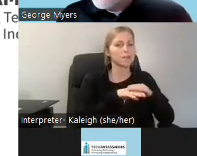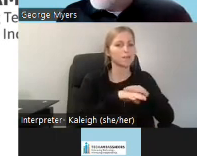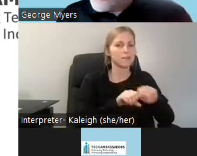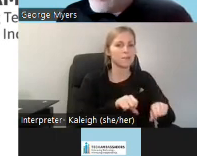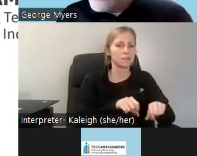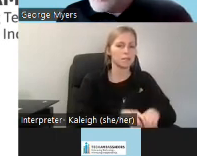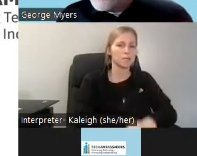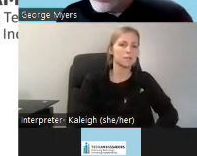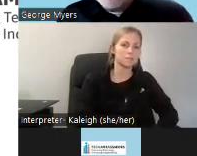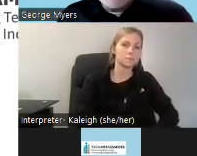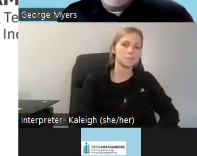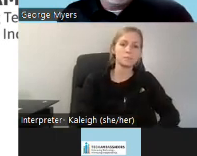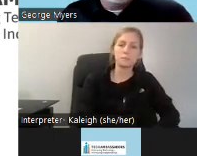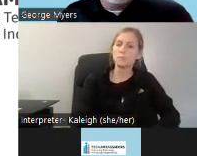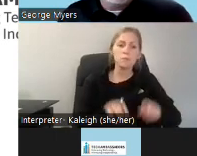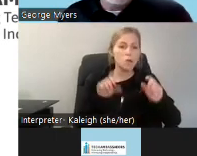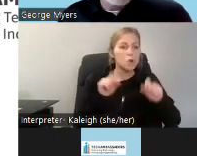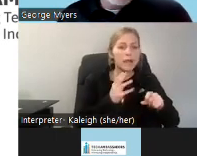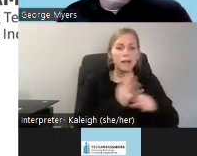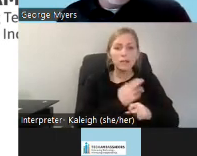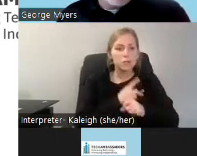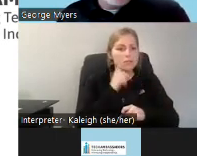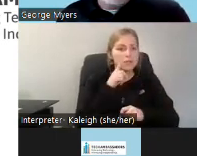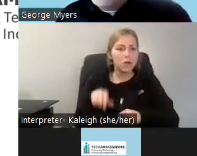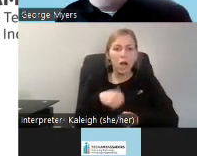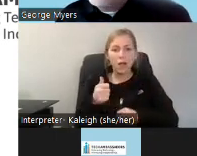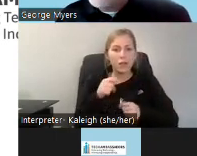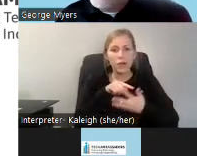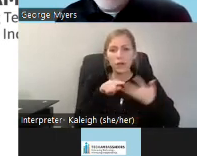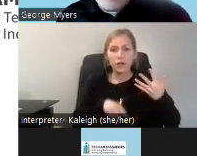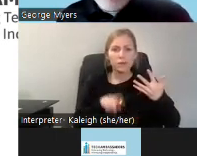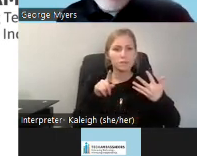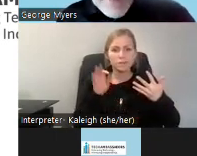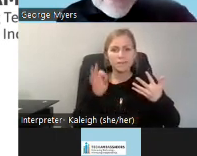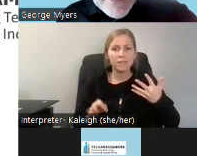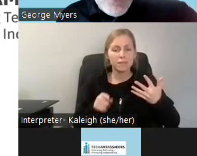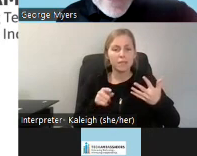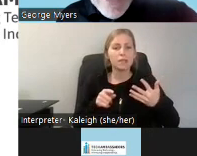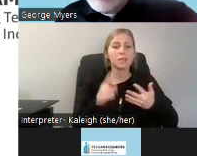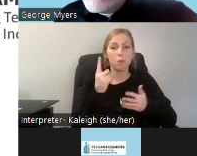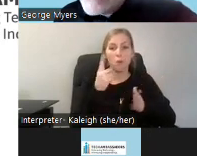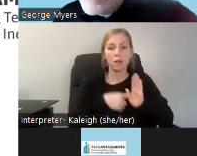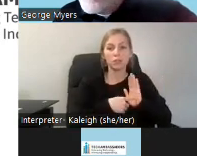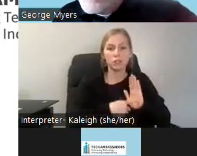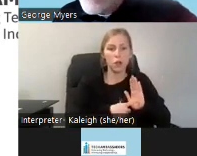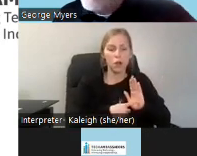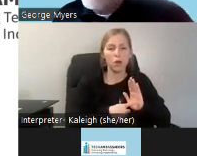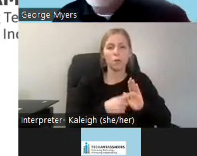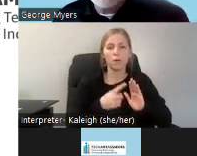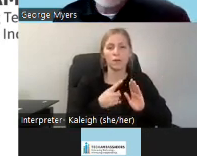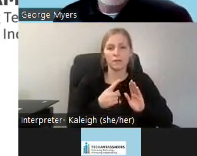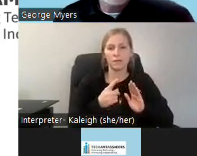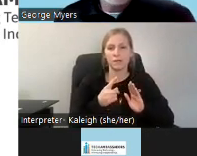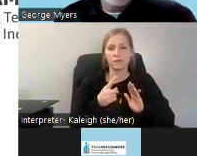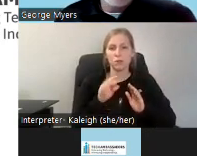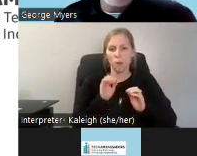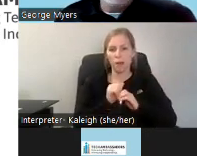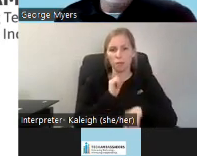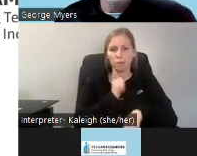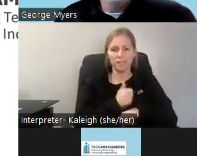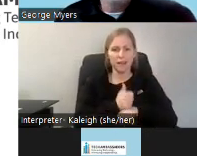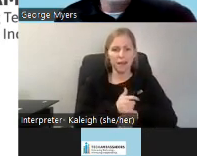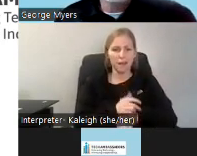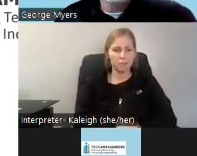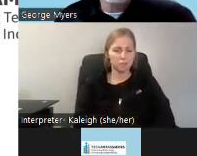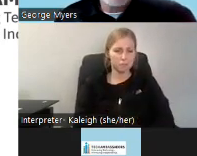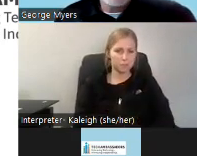use these for other things. You could use some of them. In fact, one I'll demo here. I'm demoing actually setting these up.